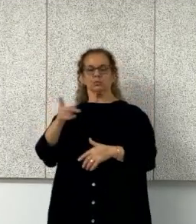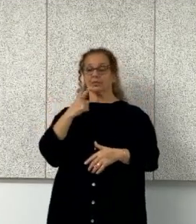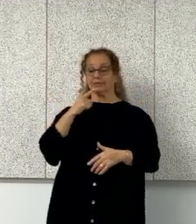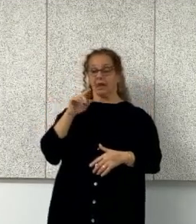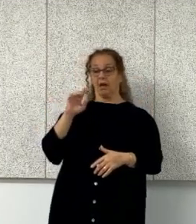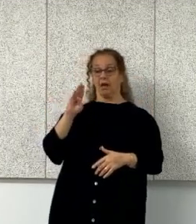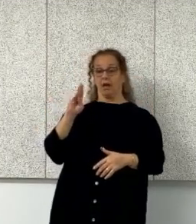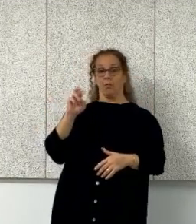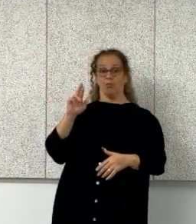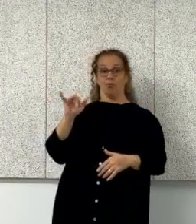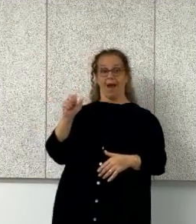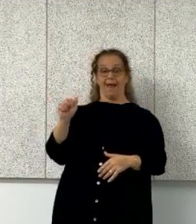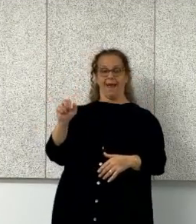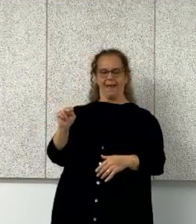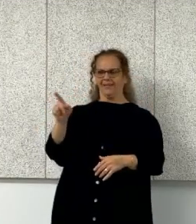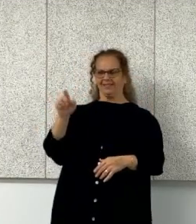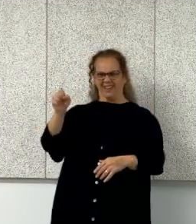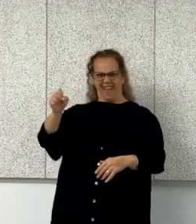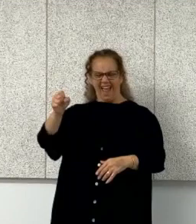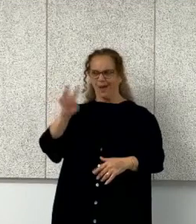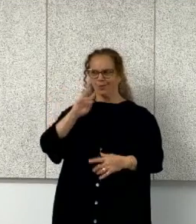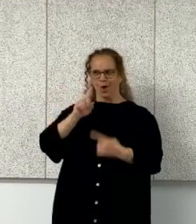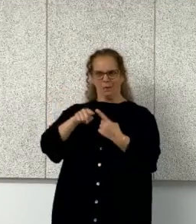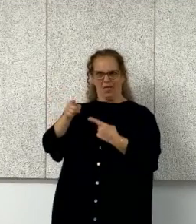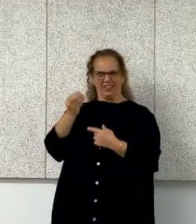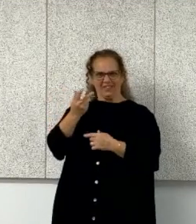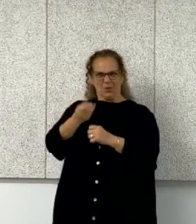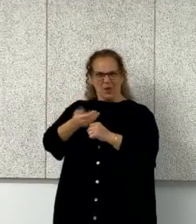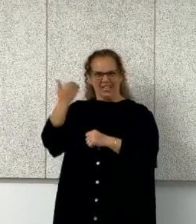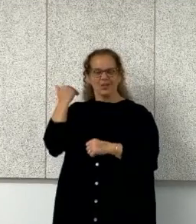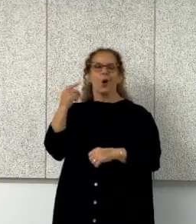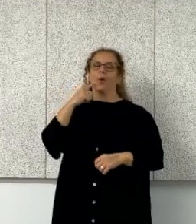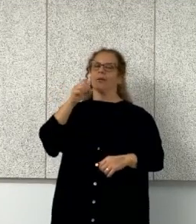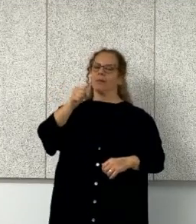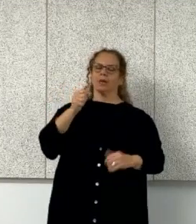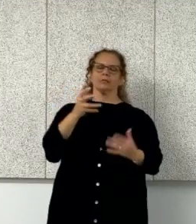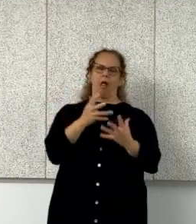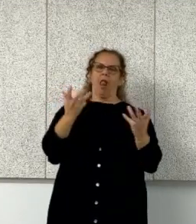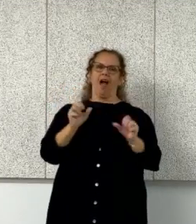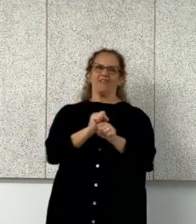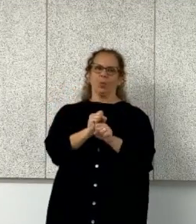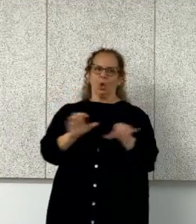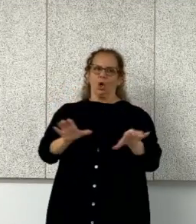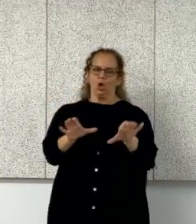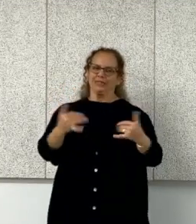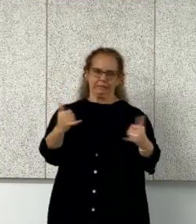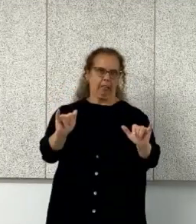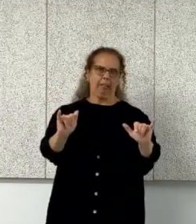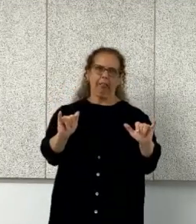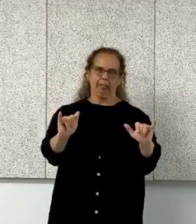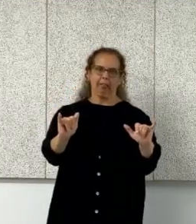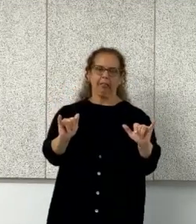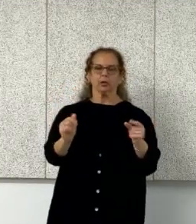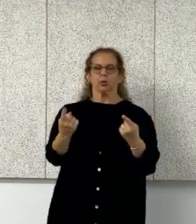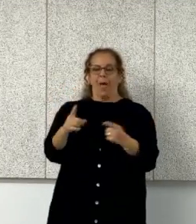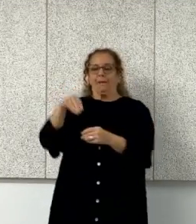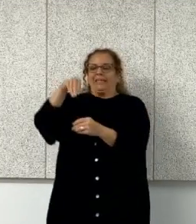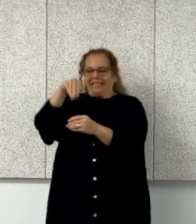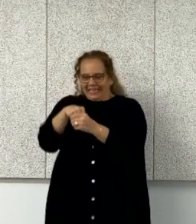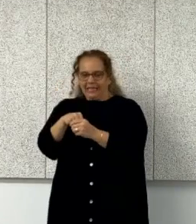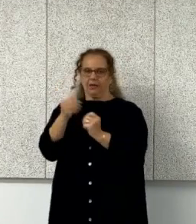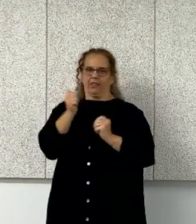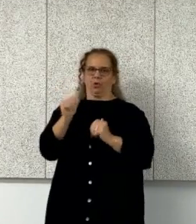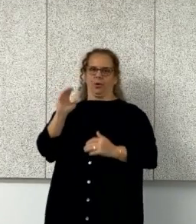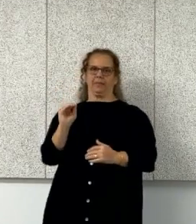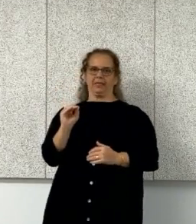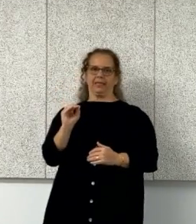like talked about this over drinks a few days ago, like there is a lot of work that needs to be done for that work to kind of happen internally inside of an organization.